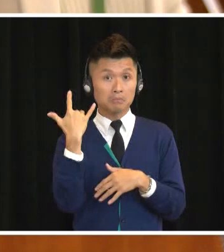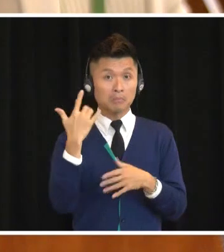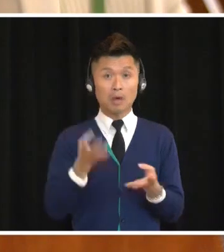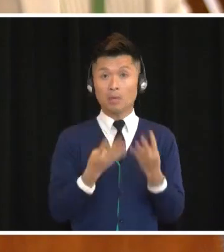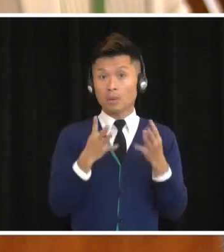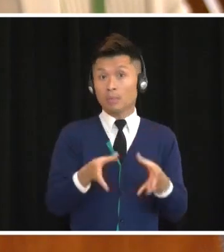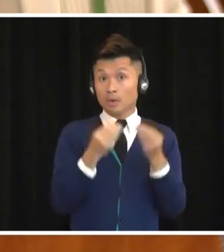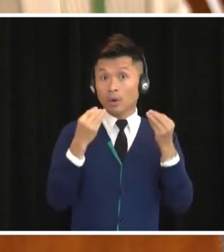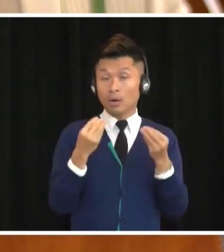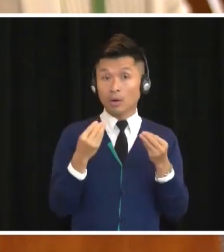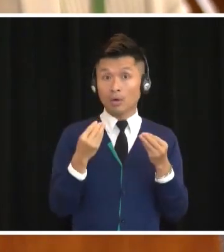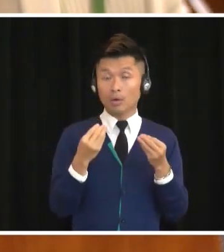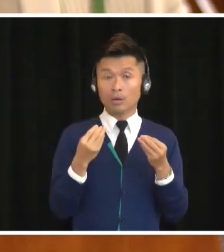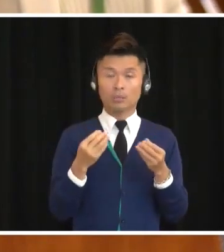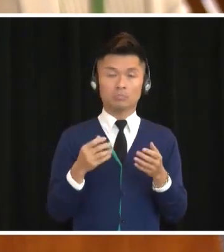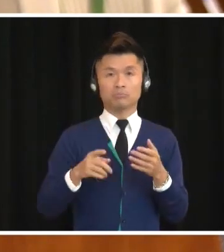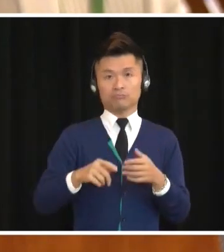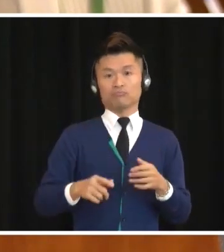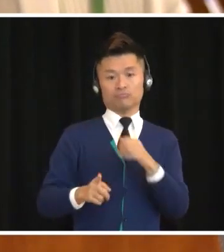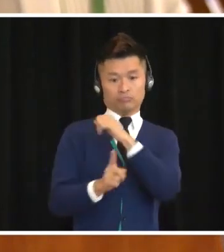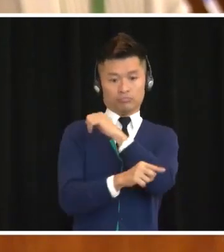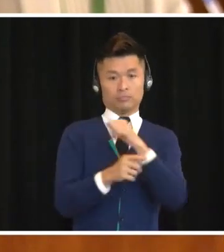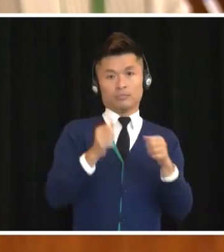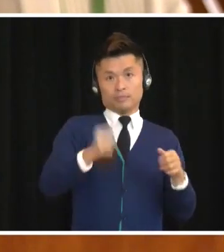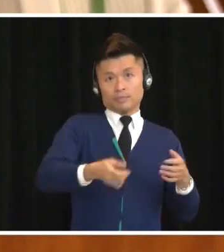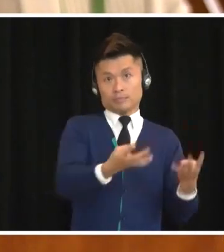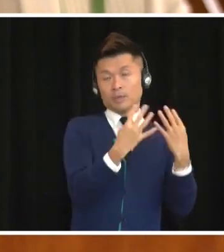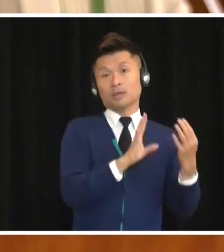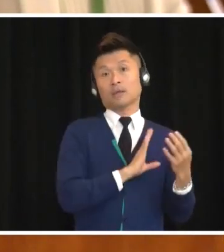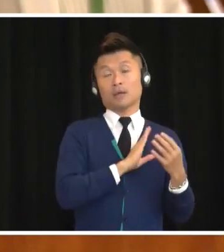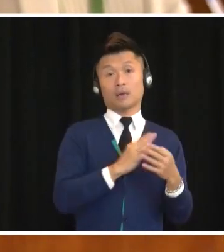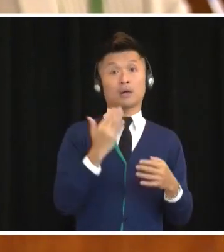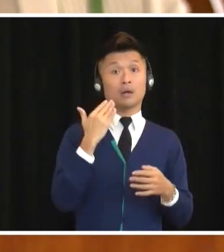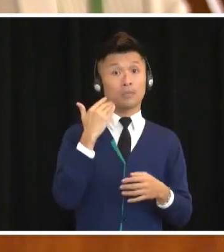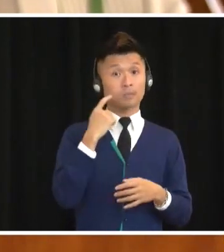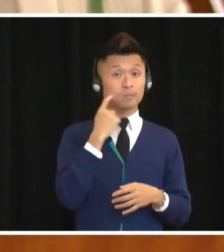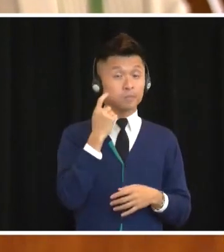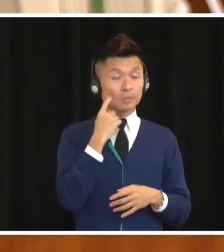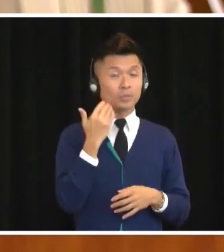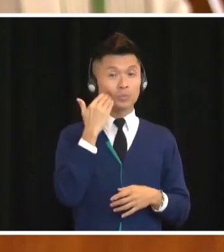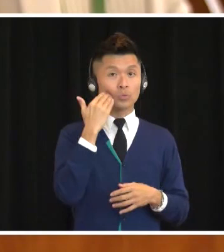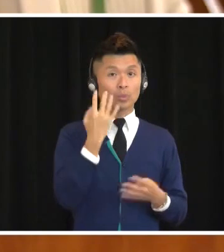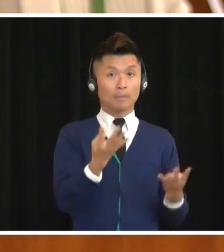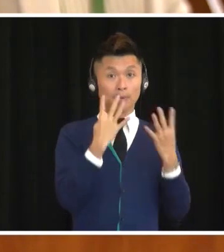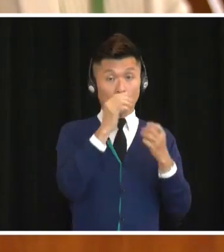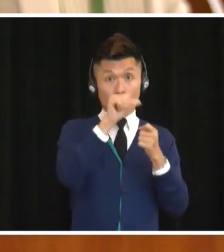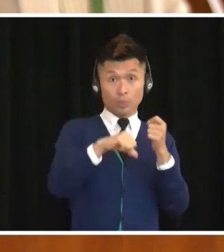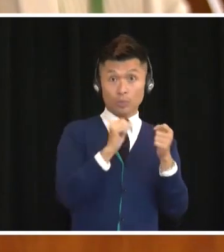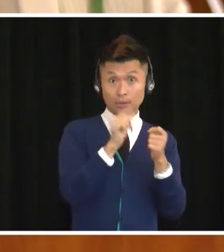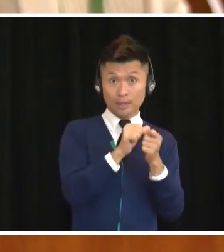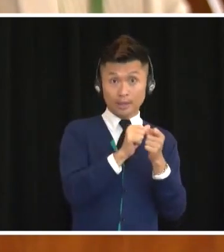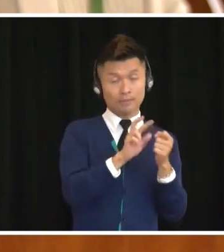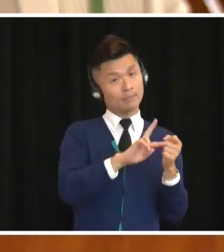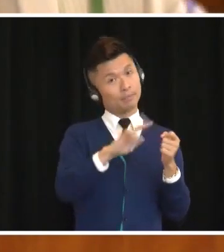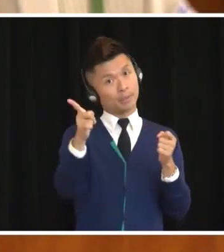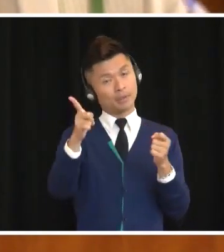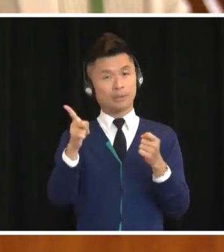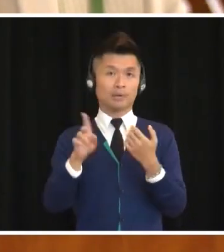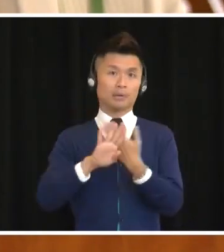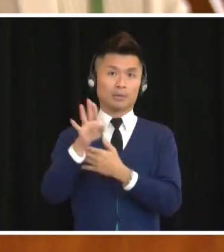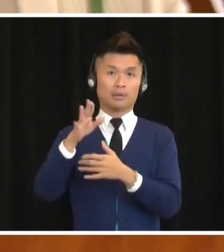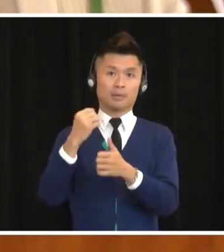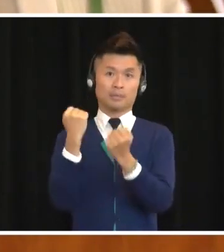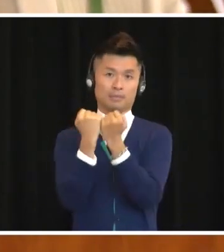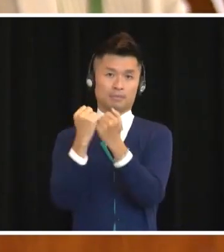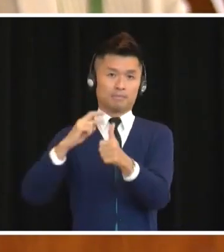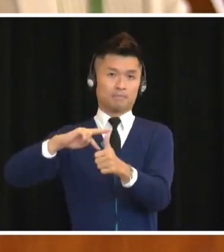no probation given, then this child will be subject to imprisonment. If this punishment